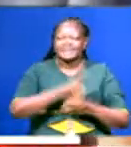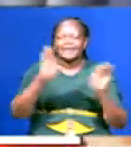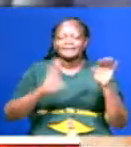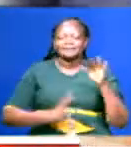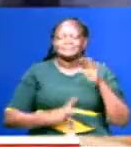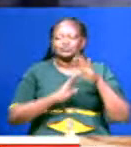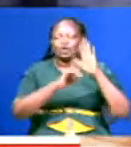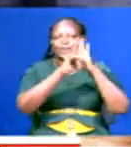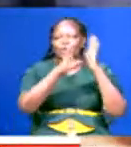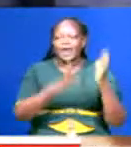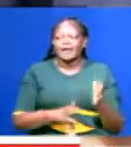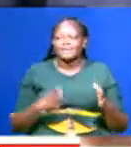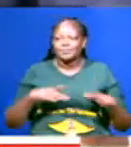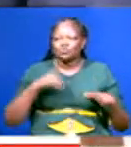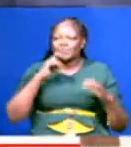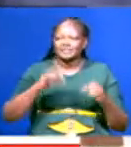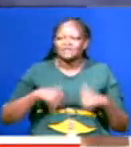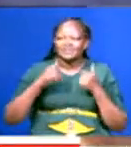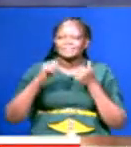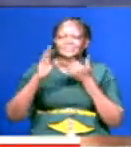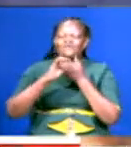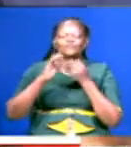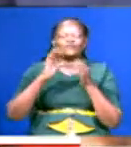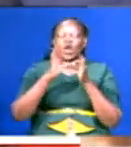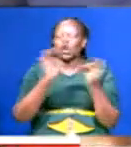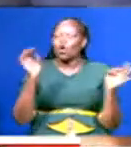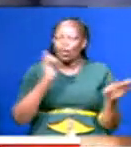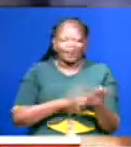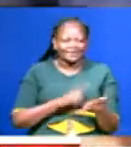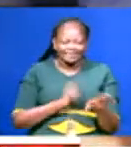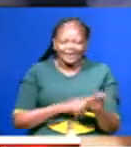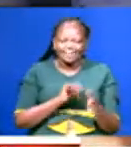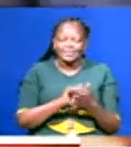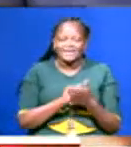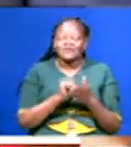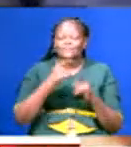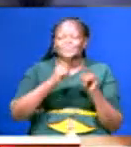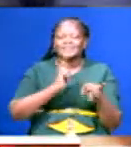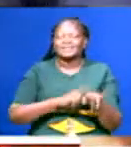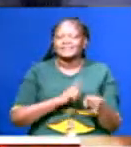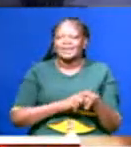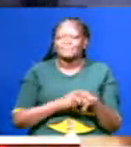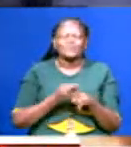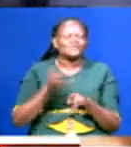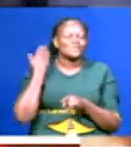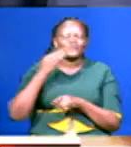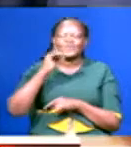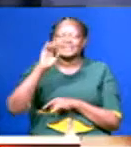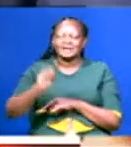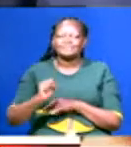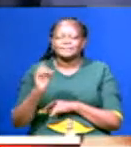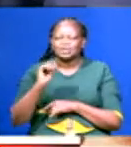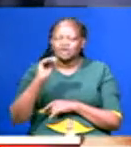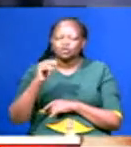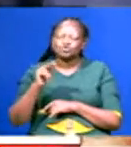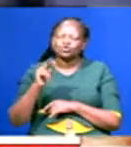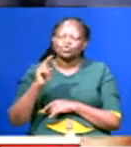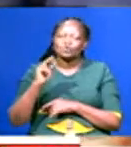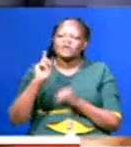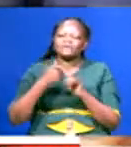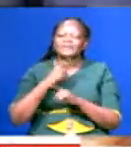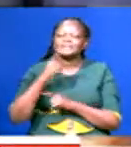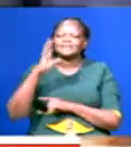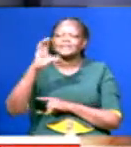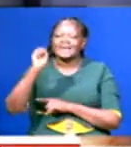and as someone who has lived in this country for many years that since the times of James Gichuru, the first interior CS,